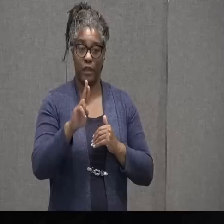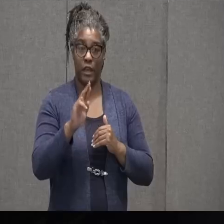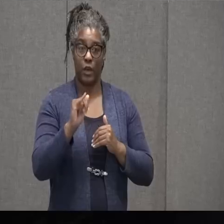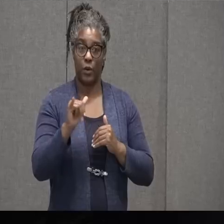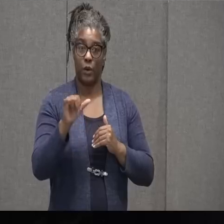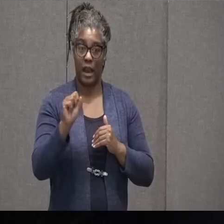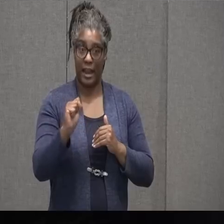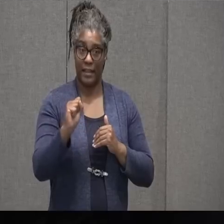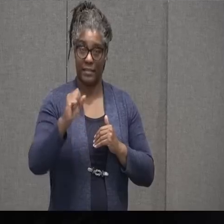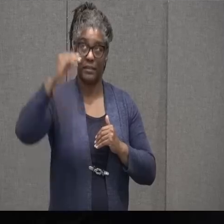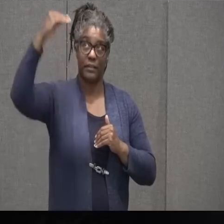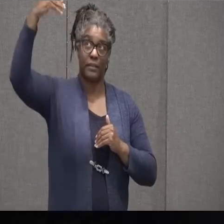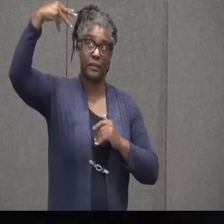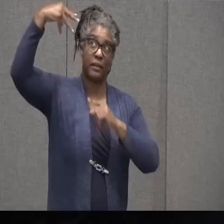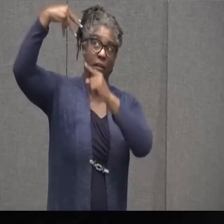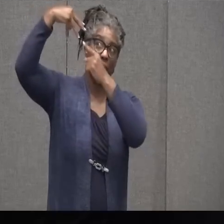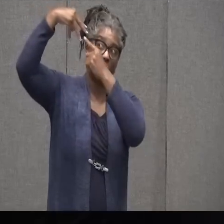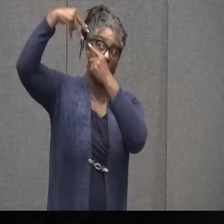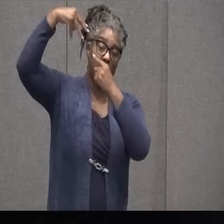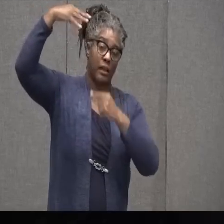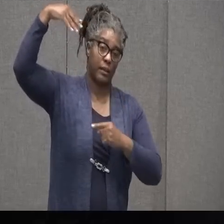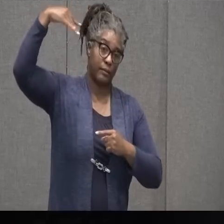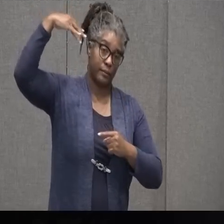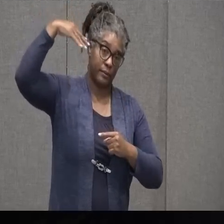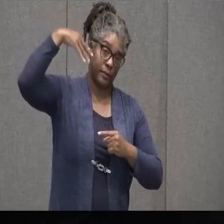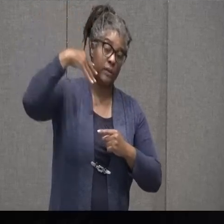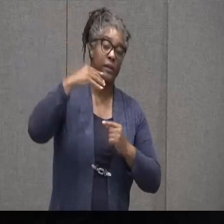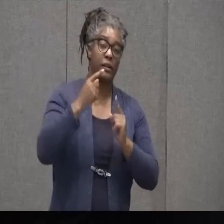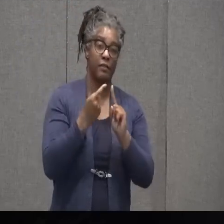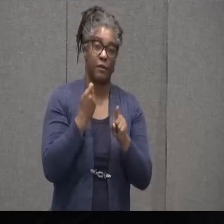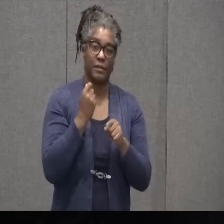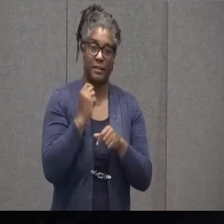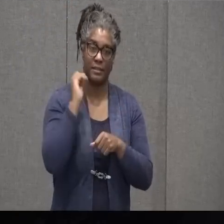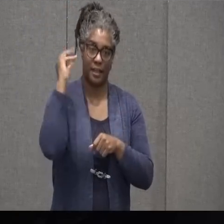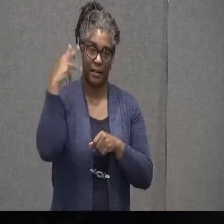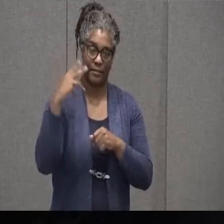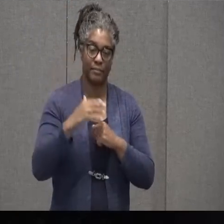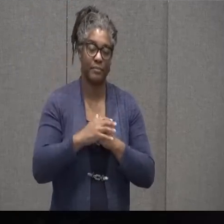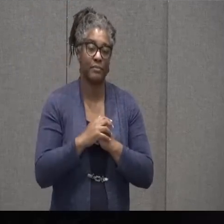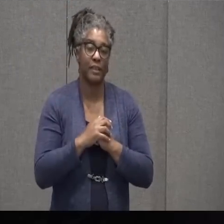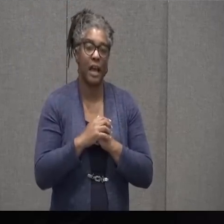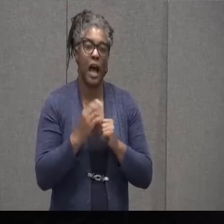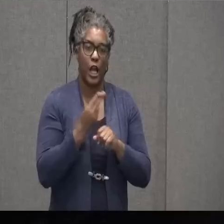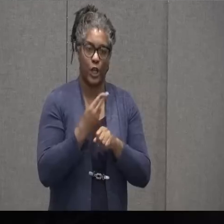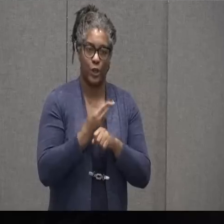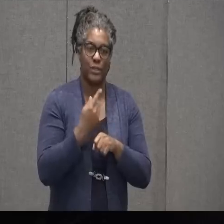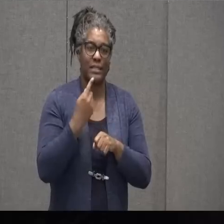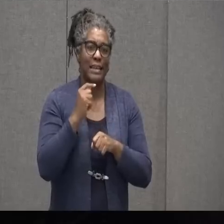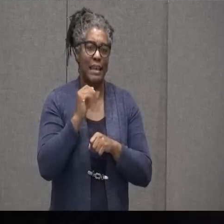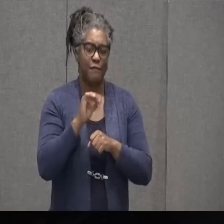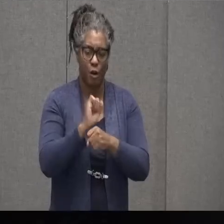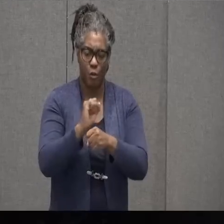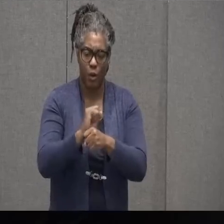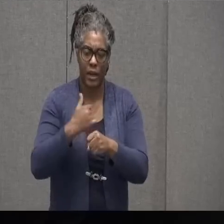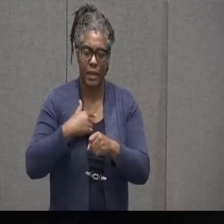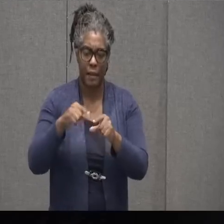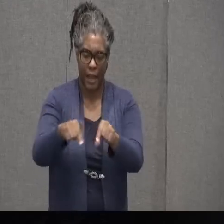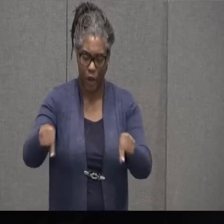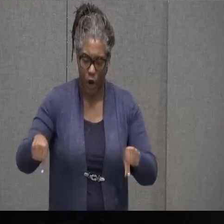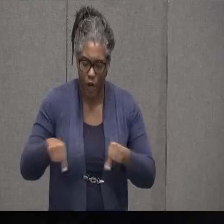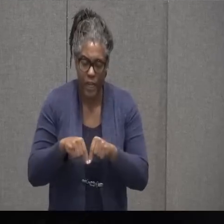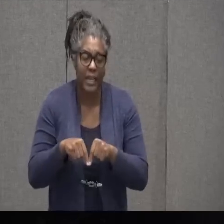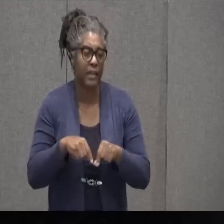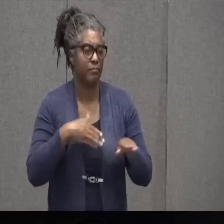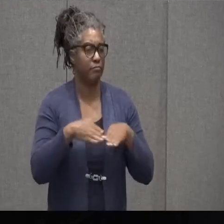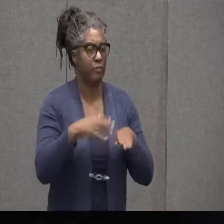that damage our skin. So I wear this hat when I go out and I garden, or I go hiking, or I even go to the